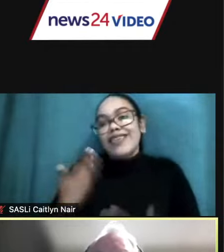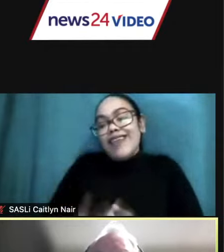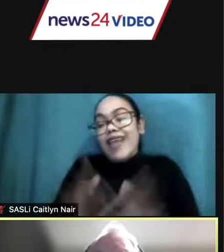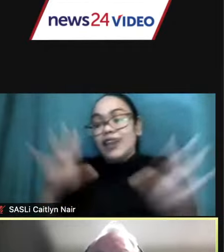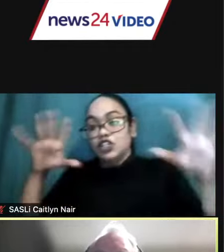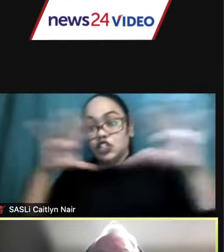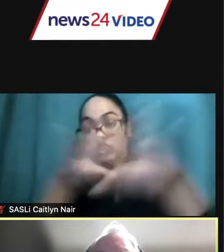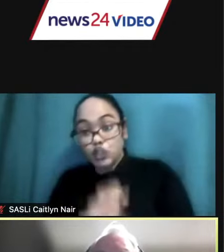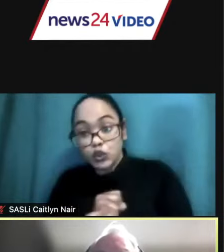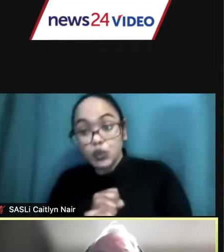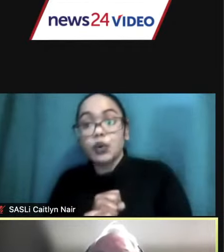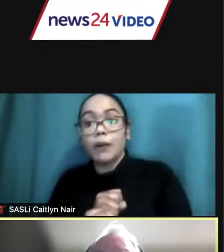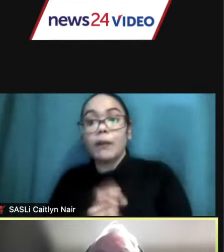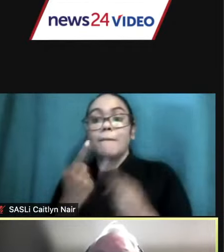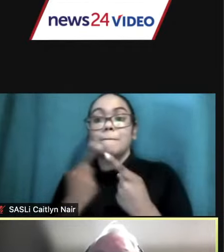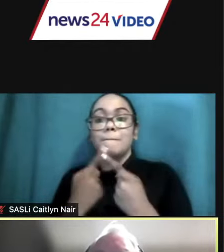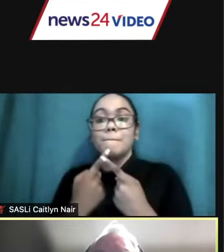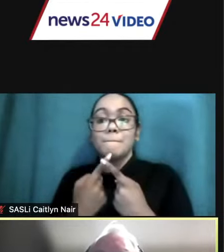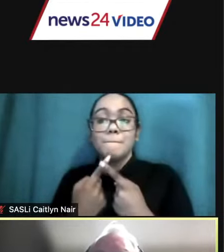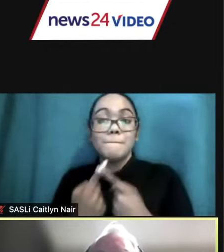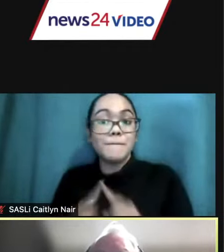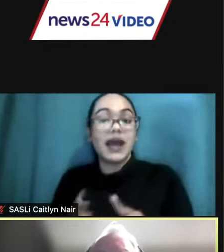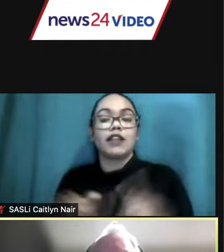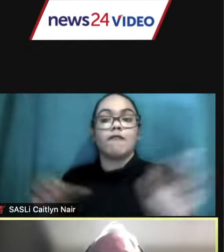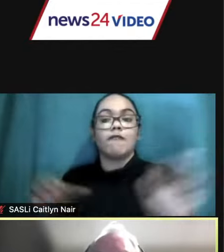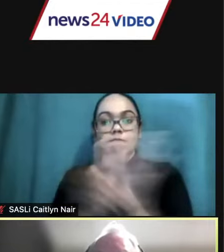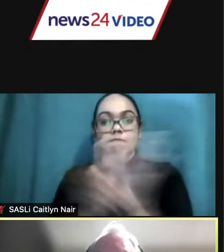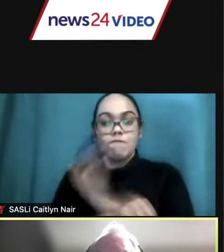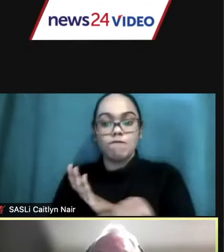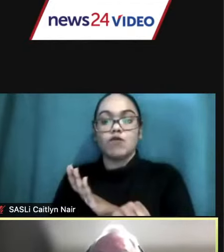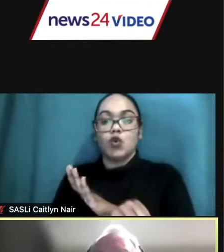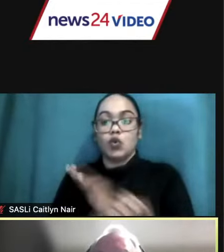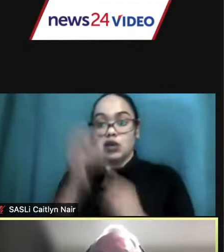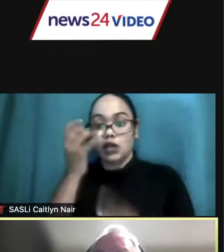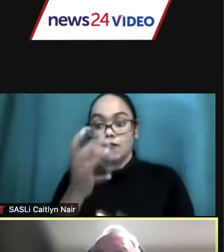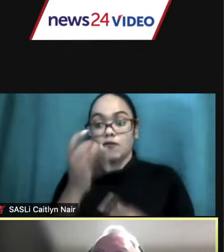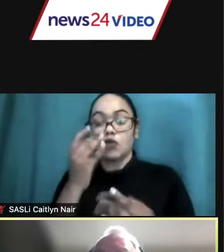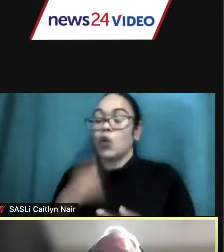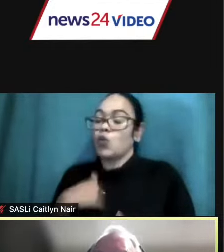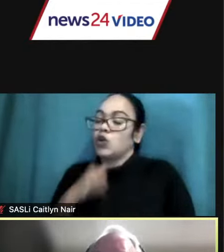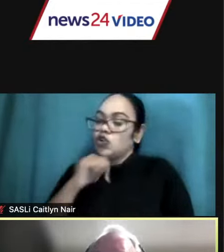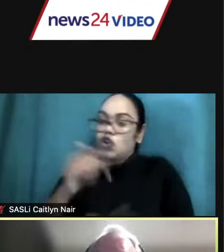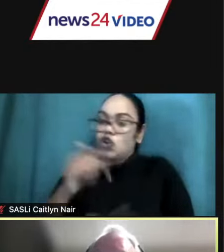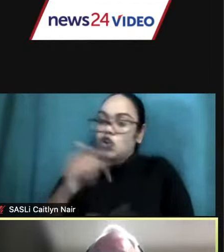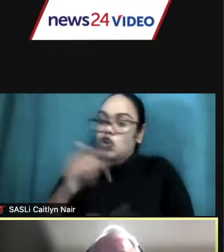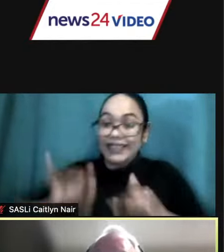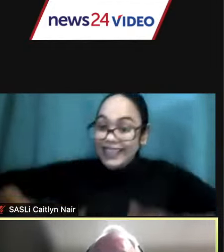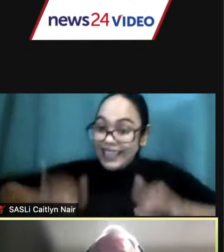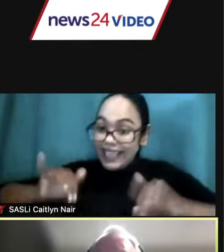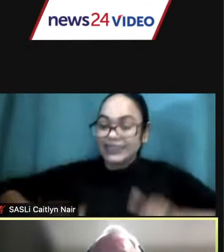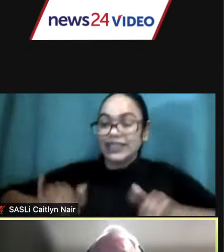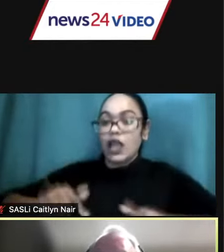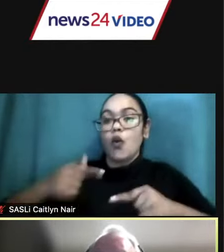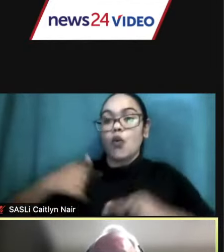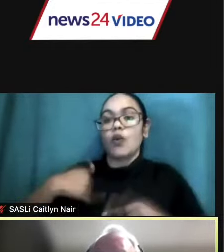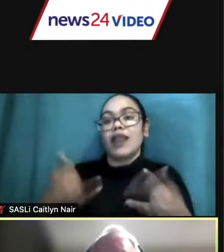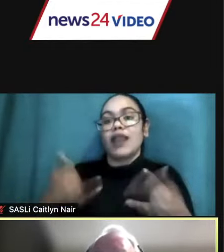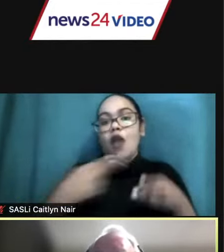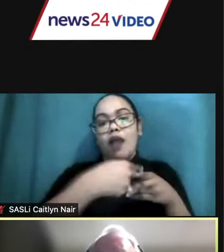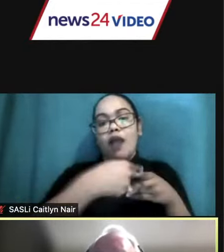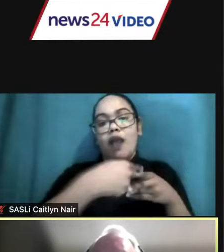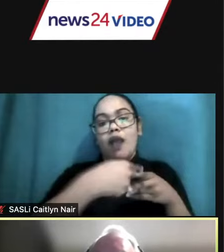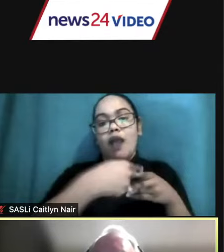mutations, but the full significance is uncertain. And just highlighting again this point that